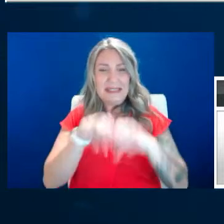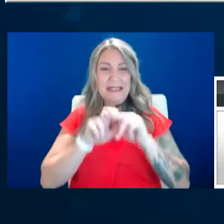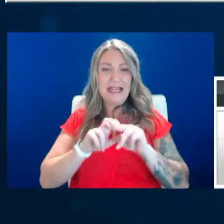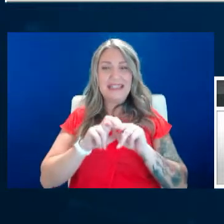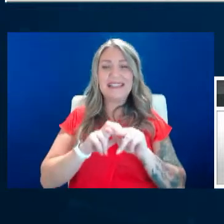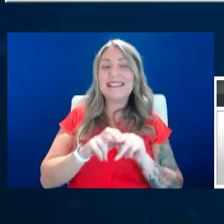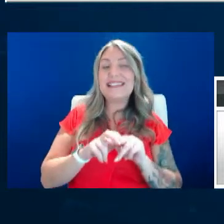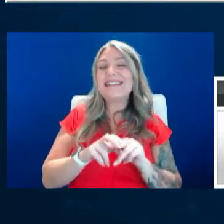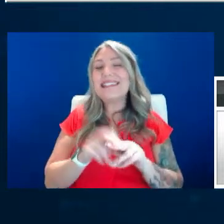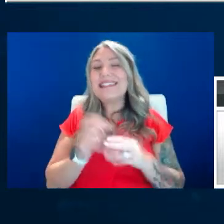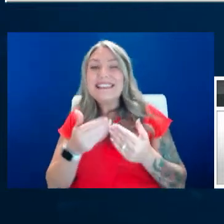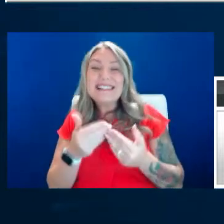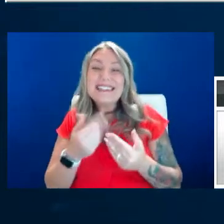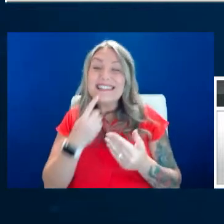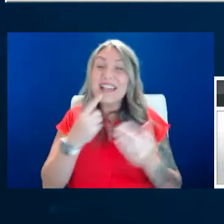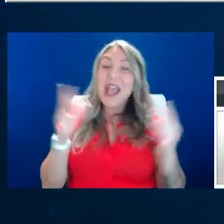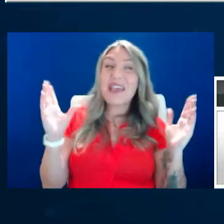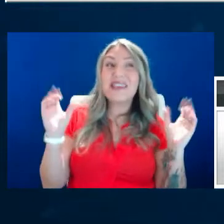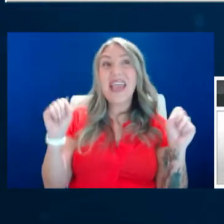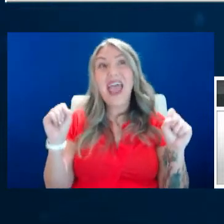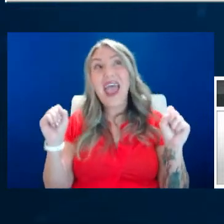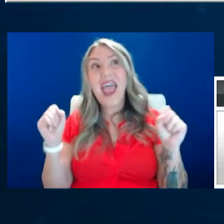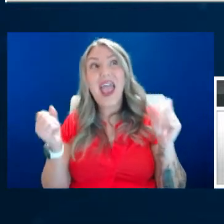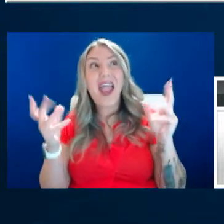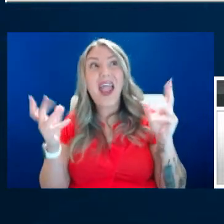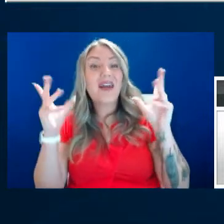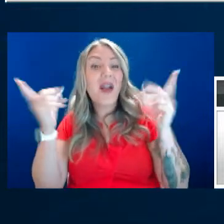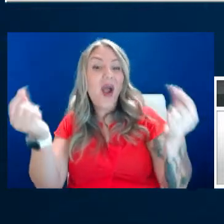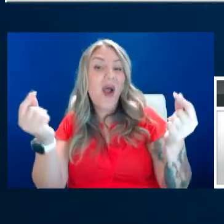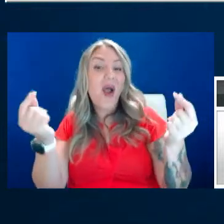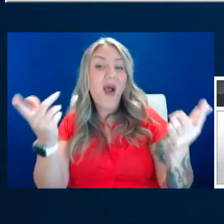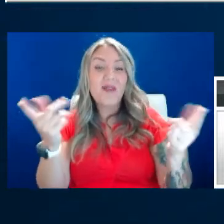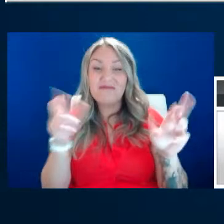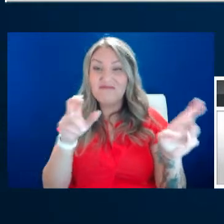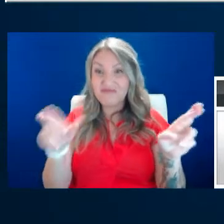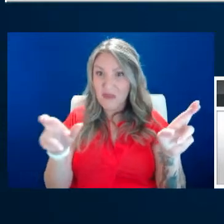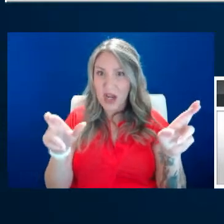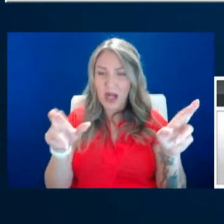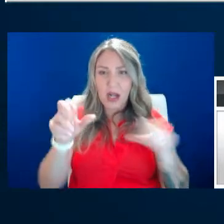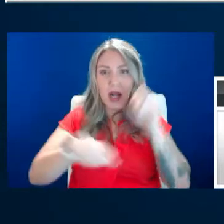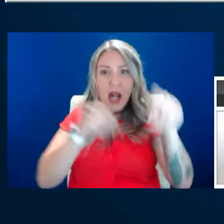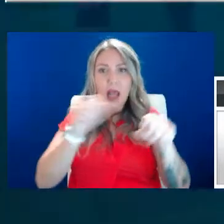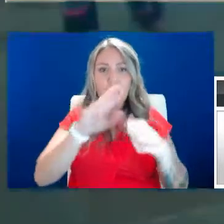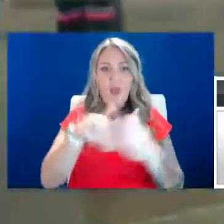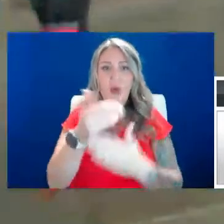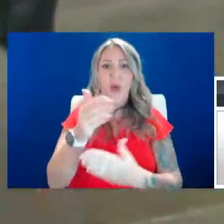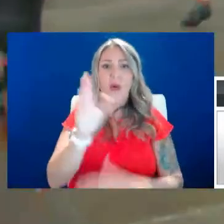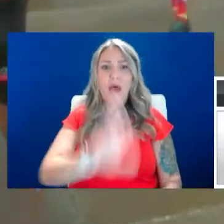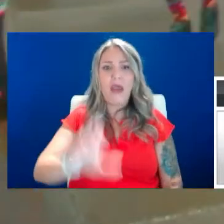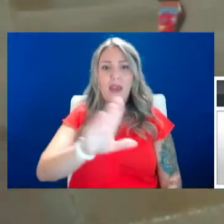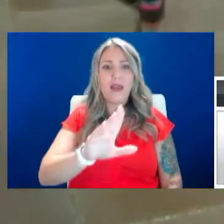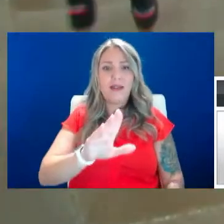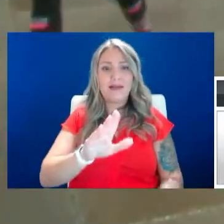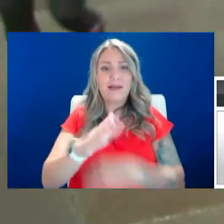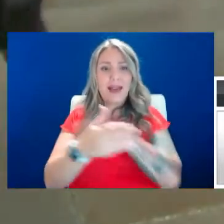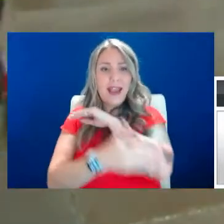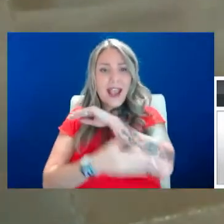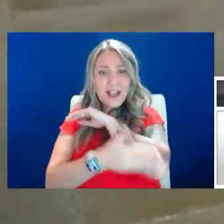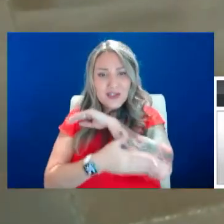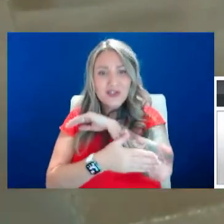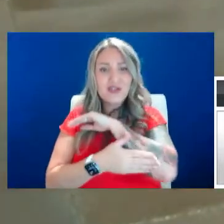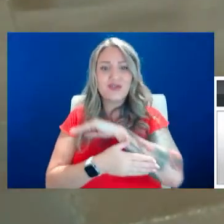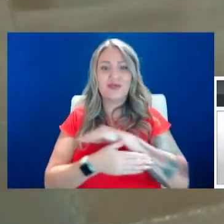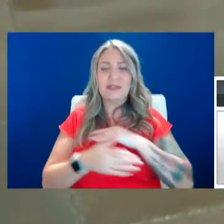yay, go get it. But they are on their way across the country, all together, rooting each other on, all in the spirit